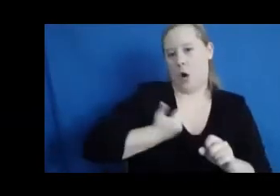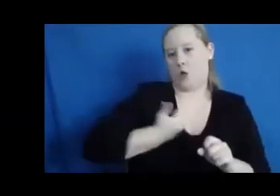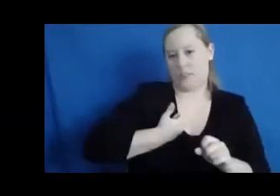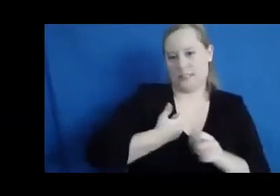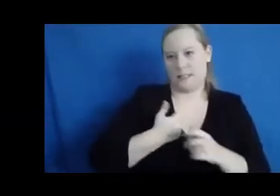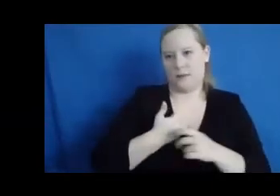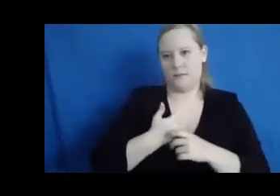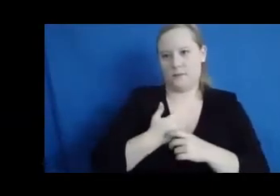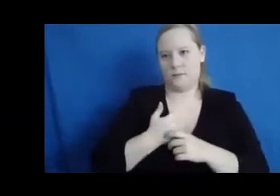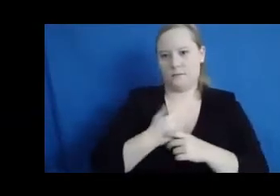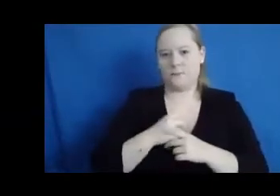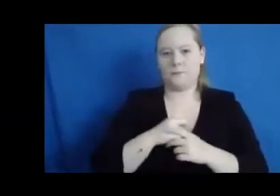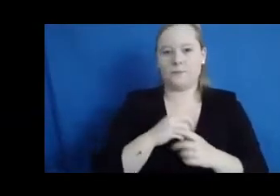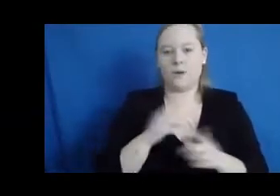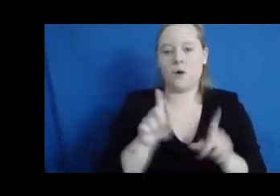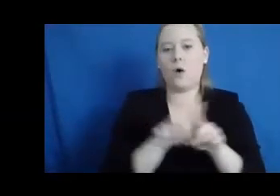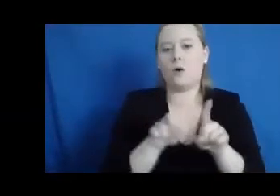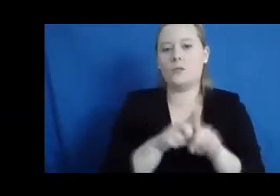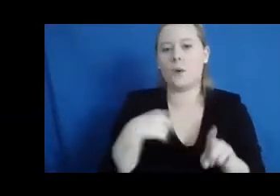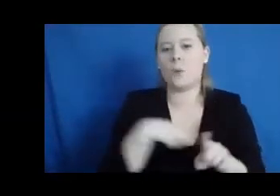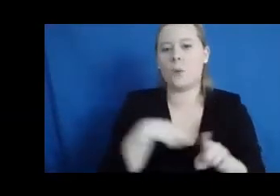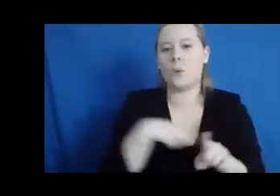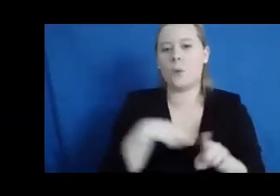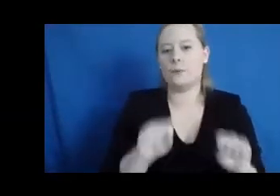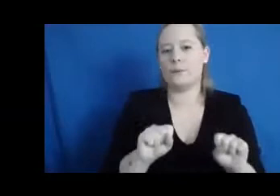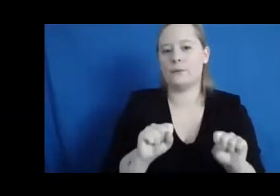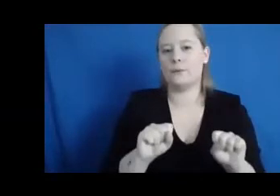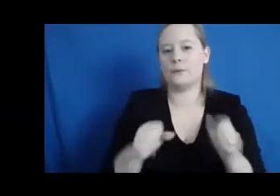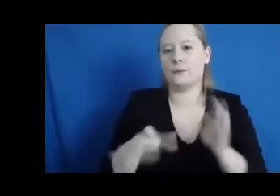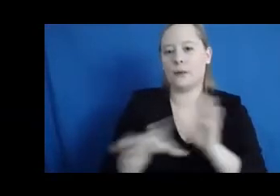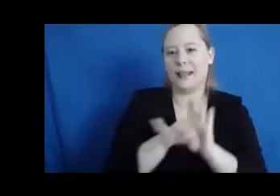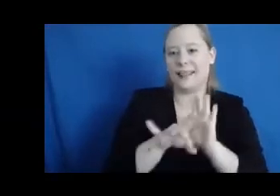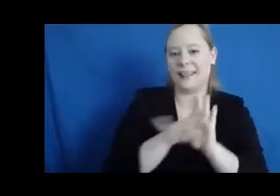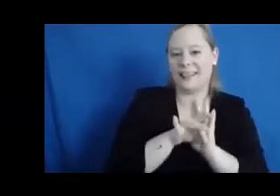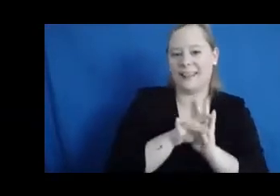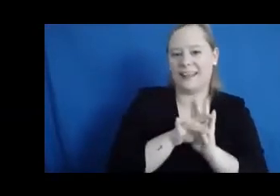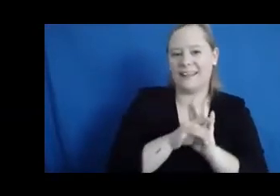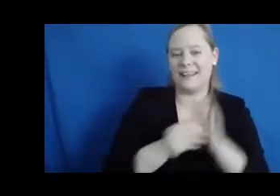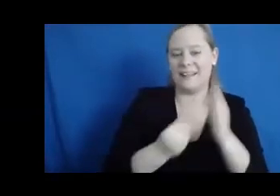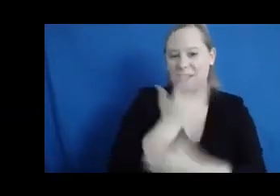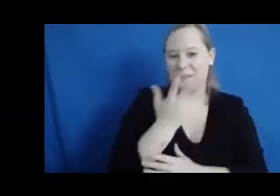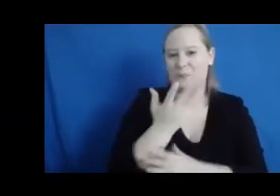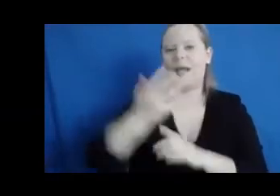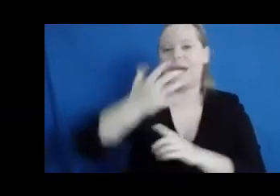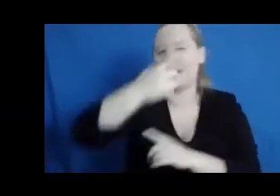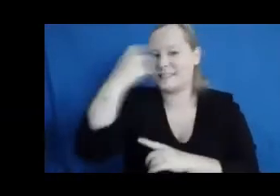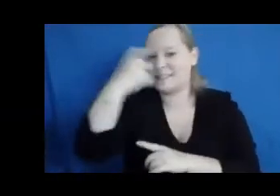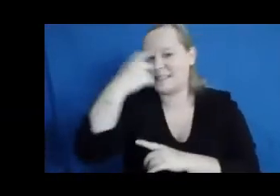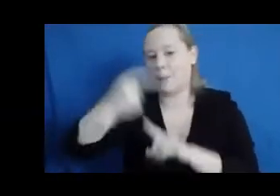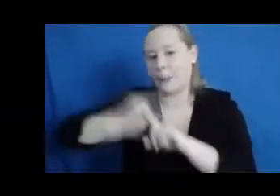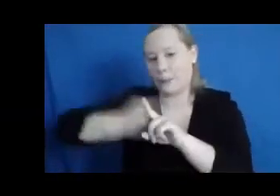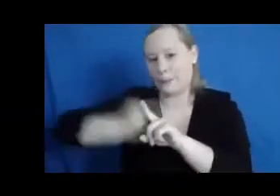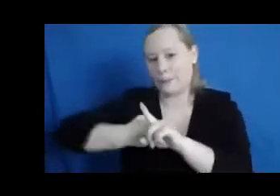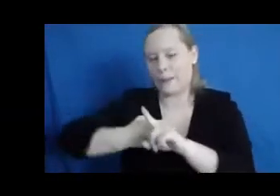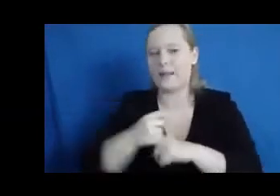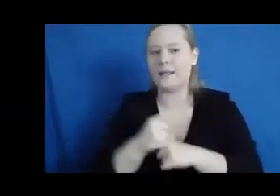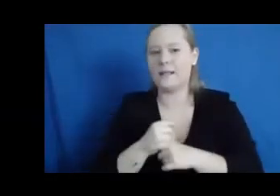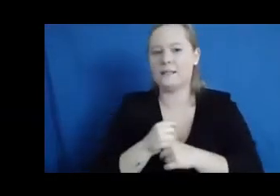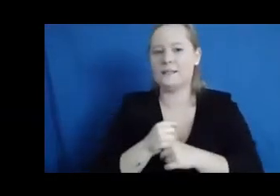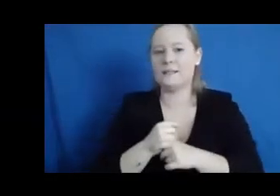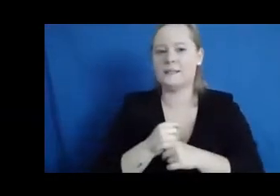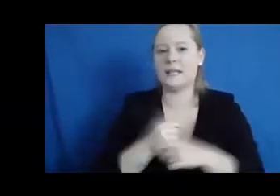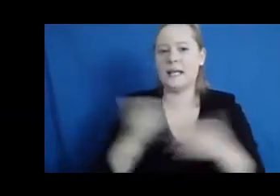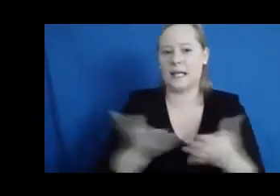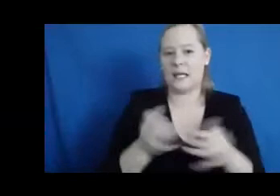And then we were also able to collect in the spring and summer months So here we are